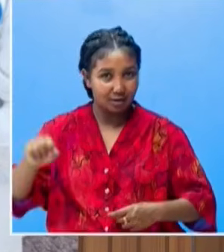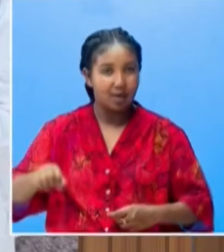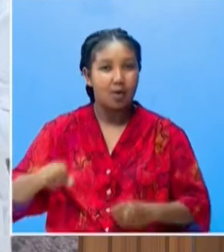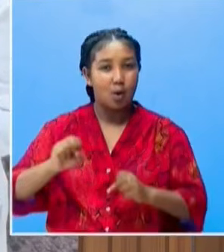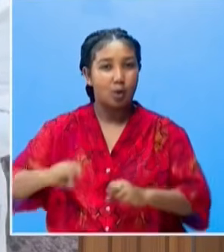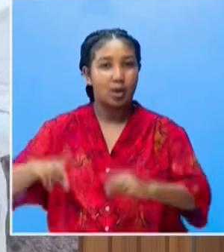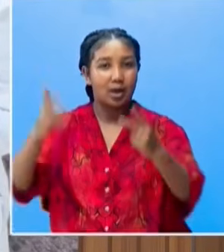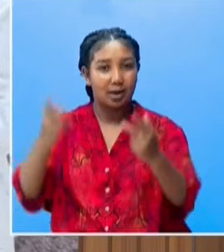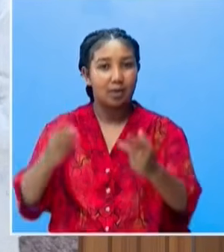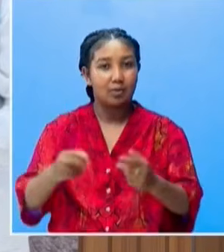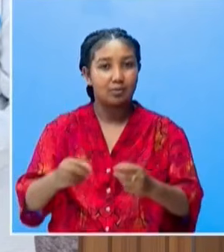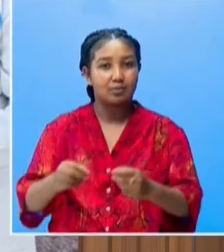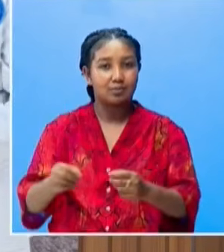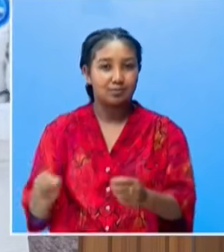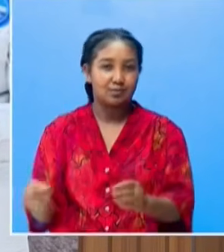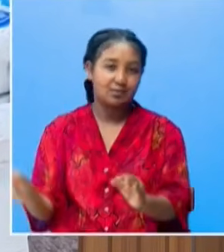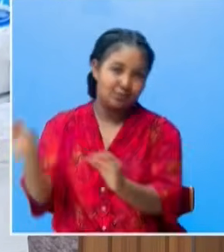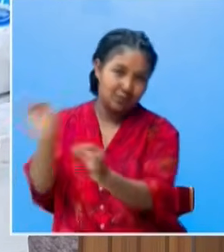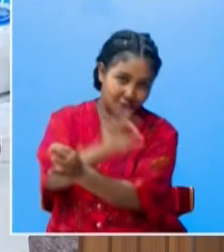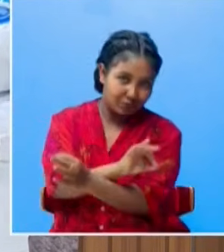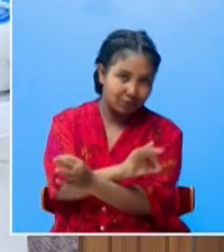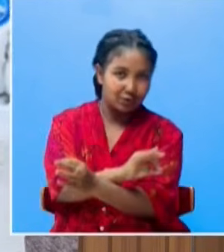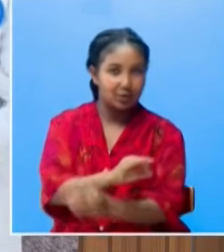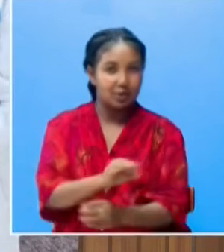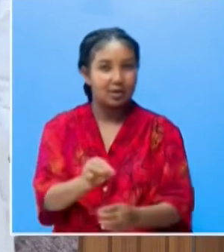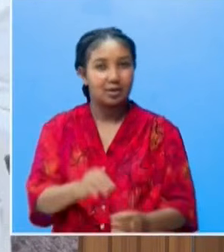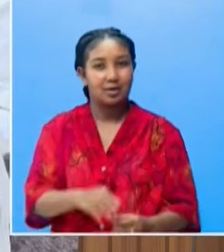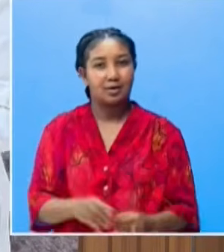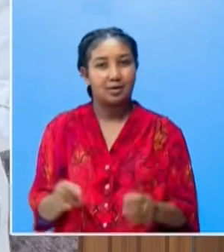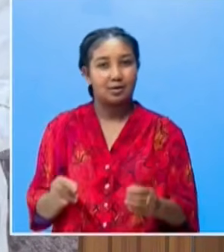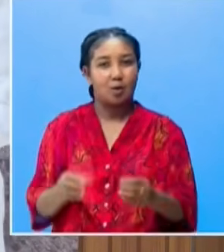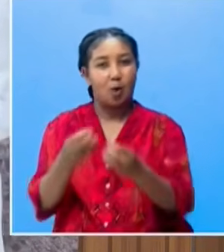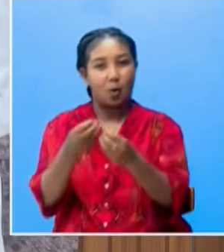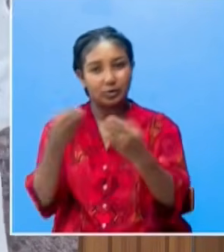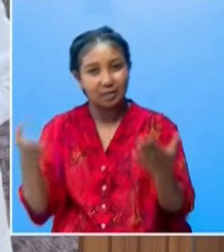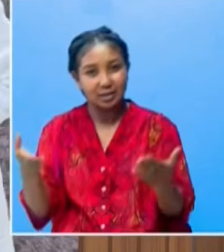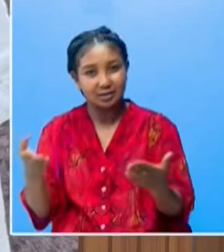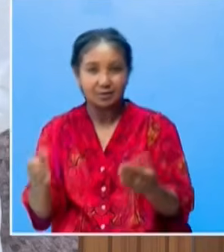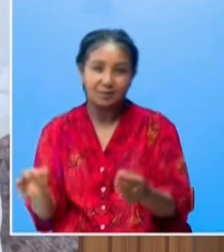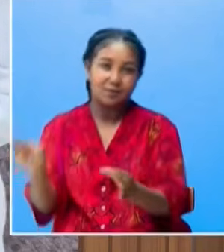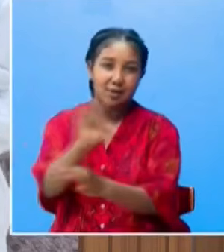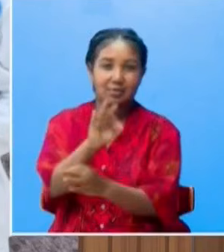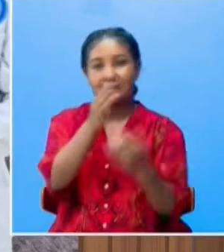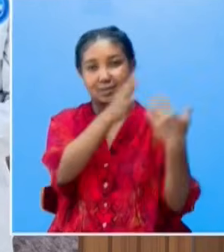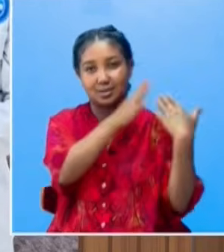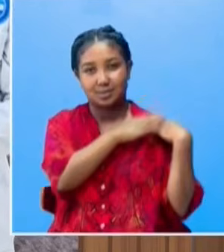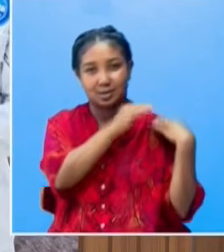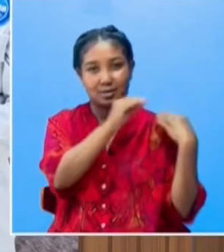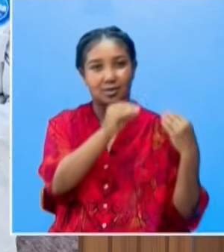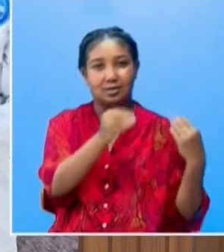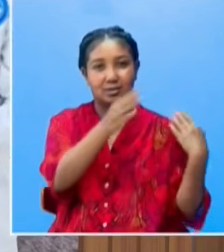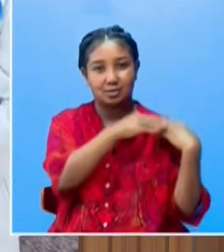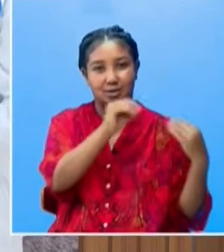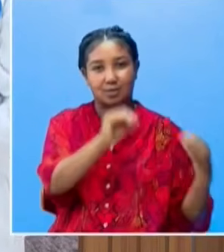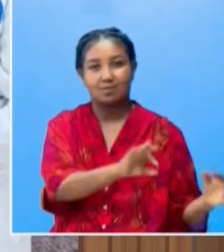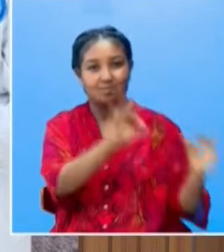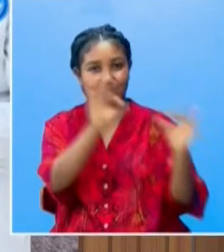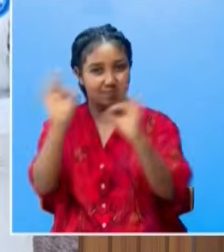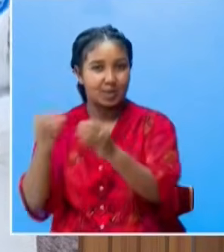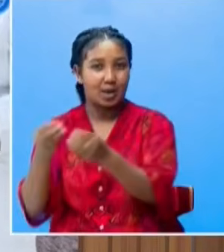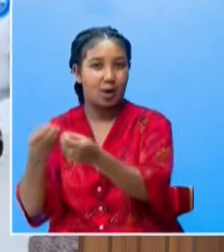Okay, so let's begin with her uniform. Let's make the object a subject here. How do we start?